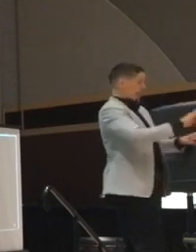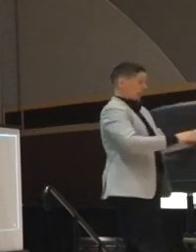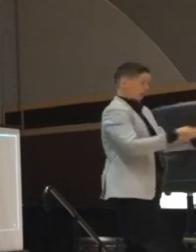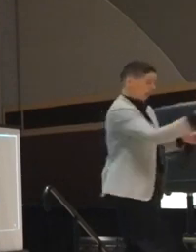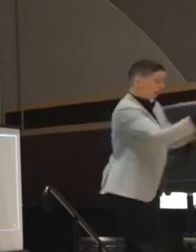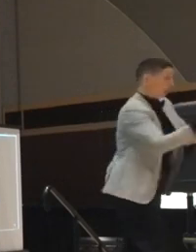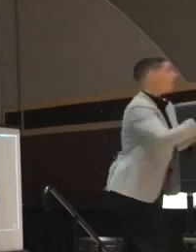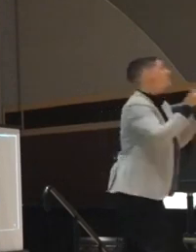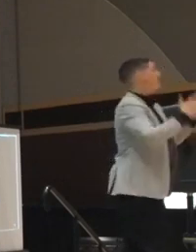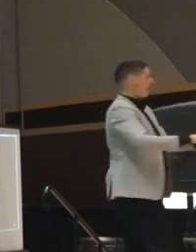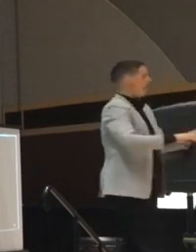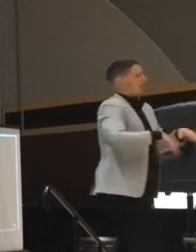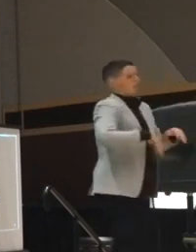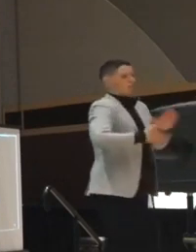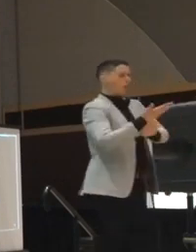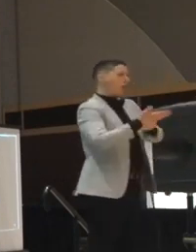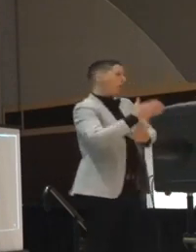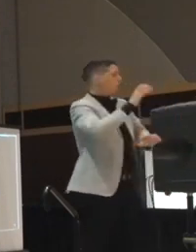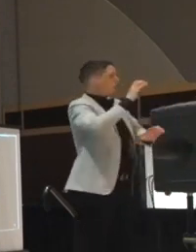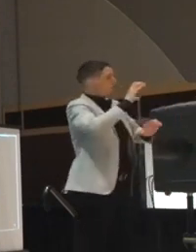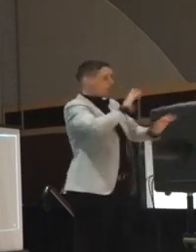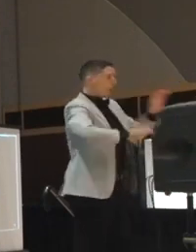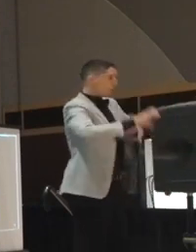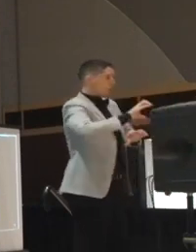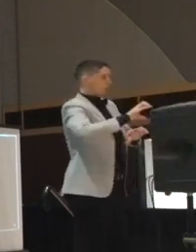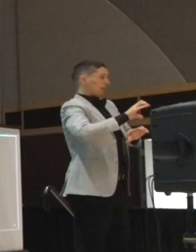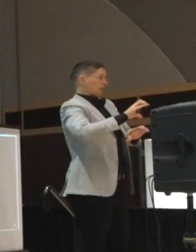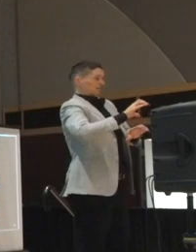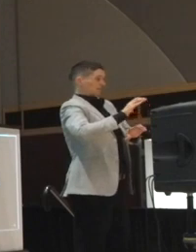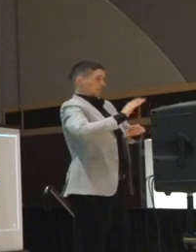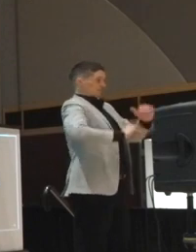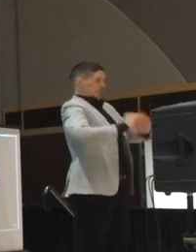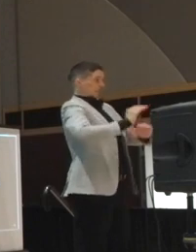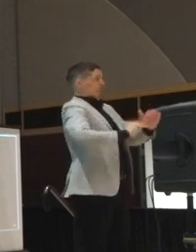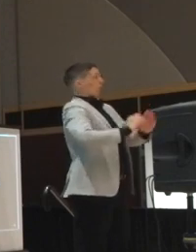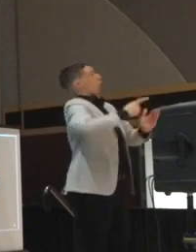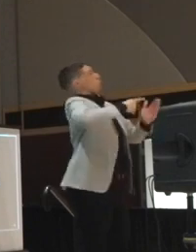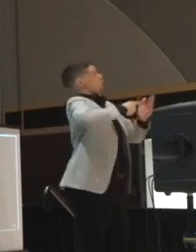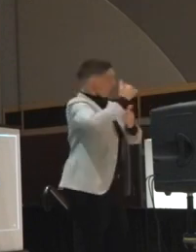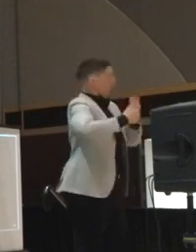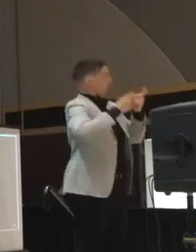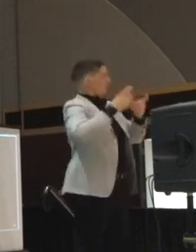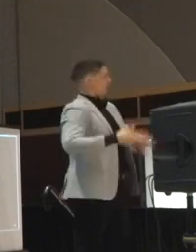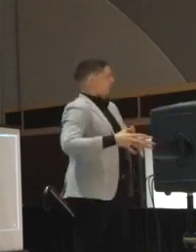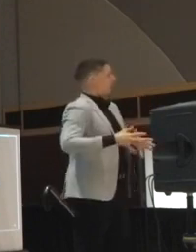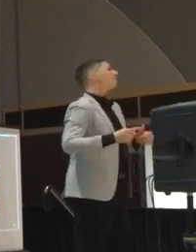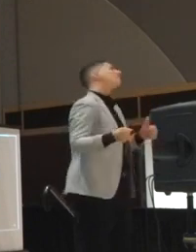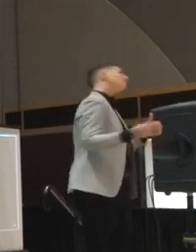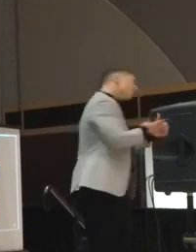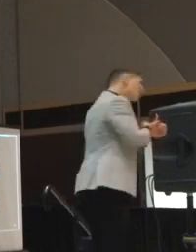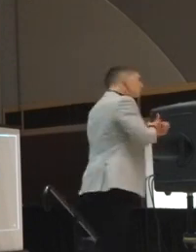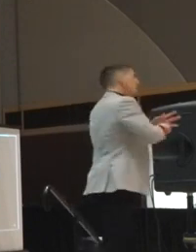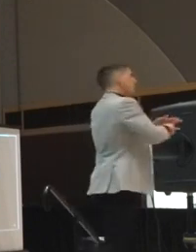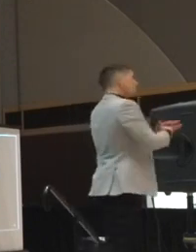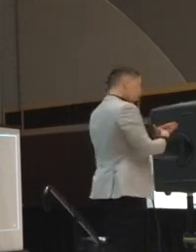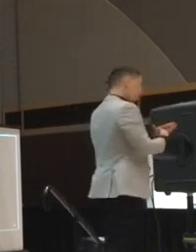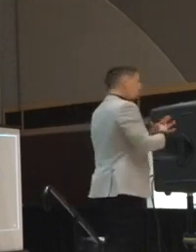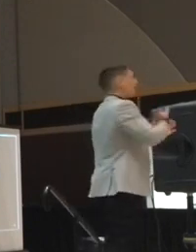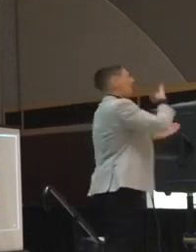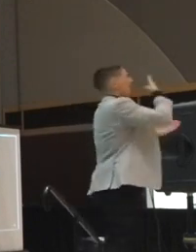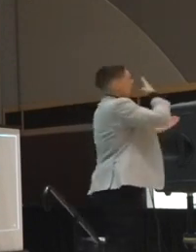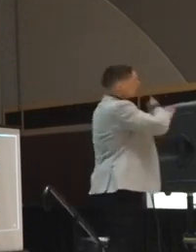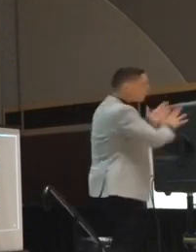building project manager, whole entire project. You see, you gotta deal with all the people problems on big job sites. Oh, let me tell